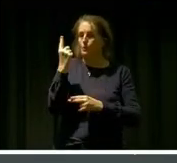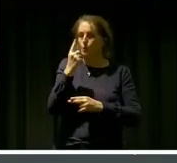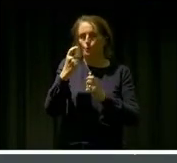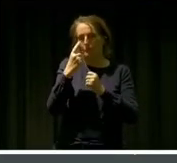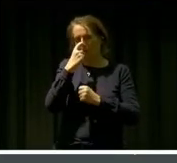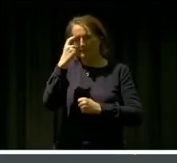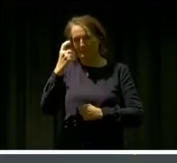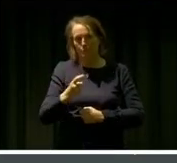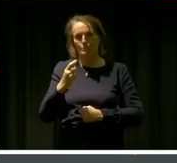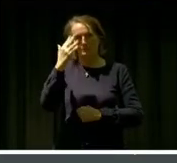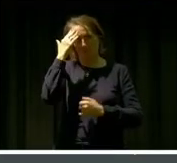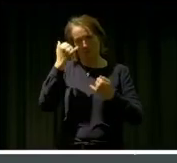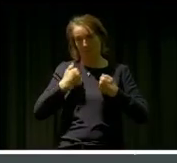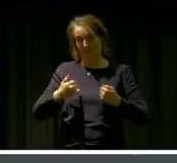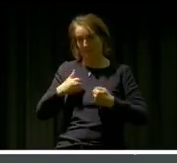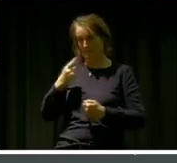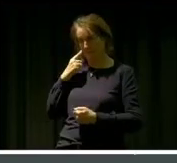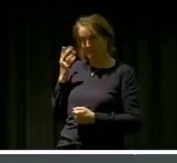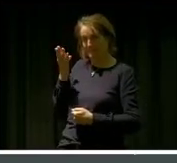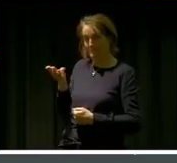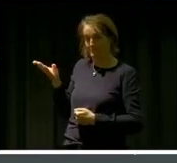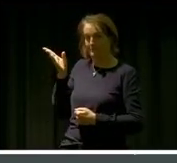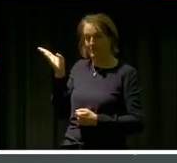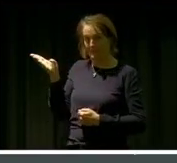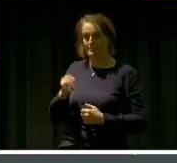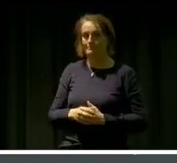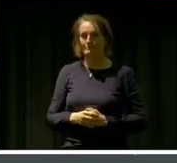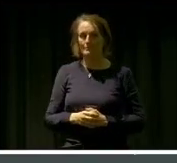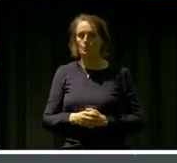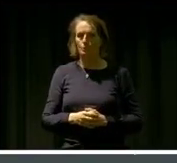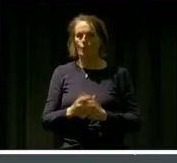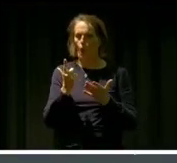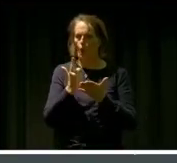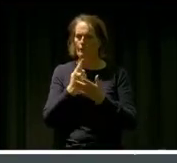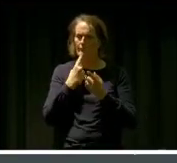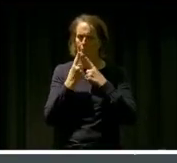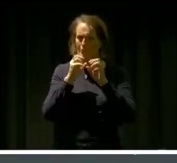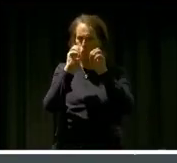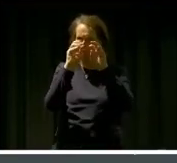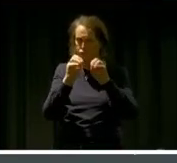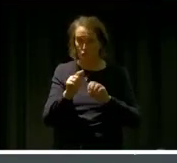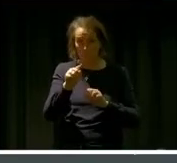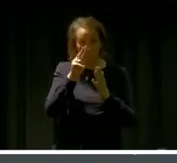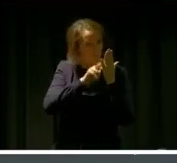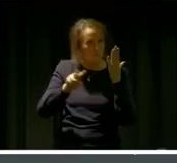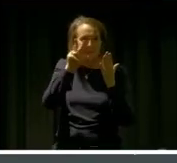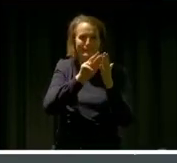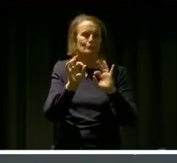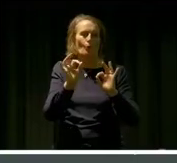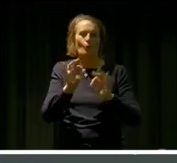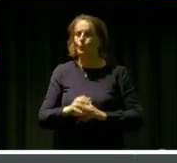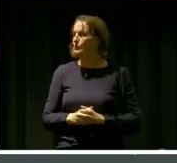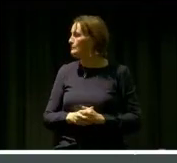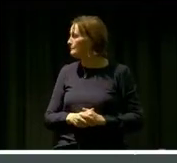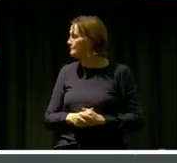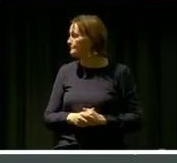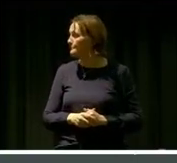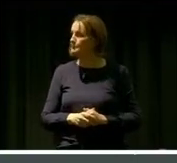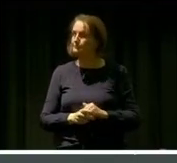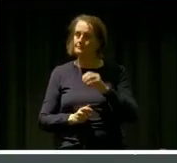one up on the screen. This, again, is a busy slide and there's no need to read everything. Following in a